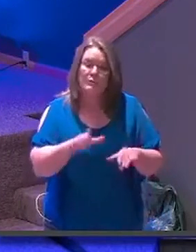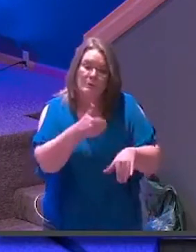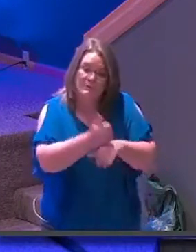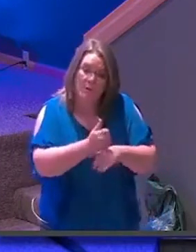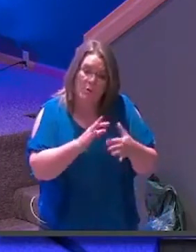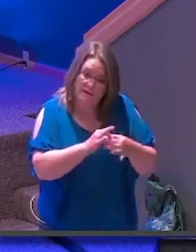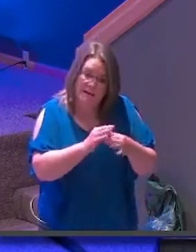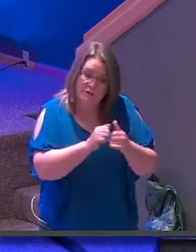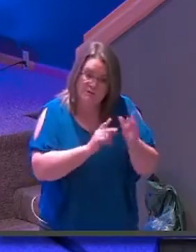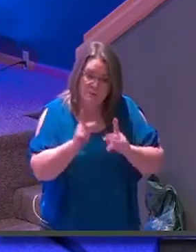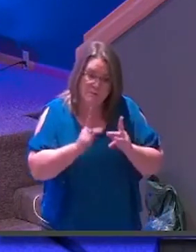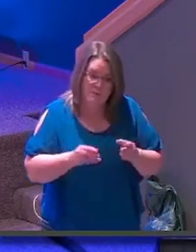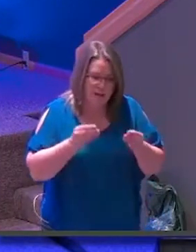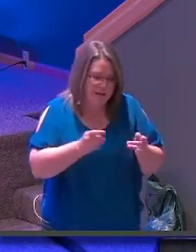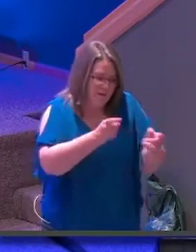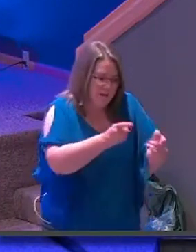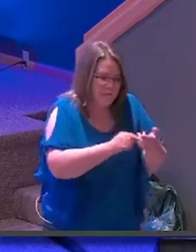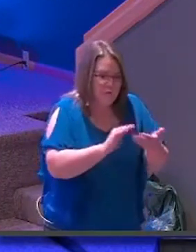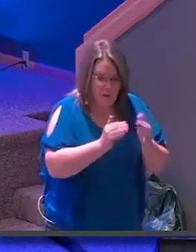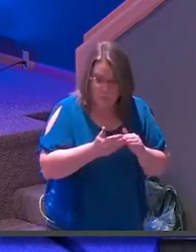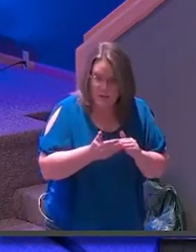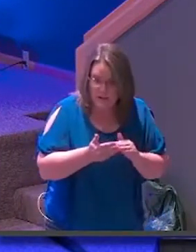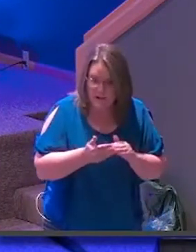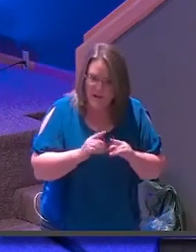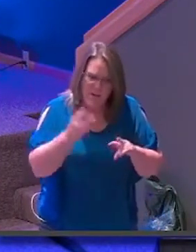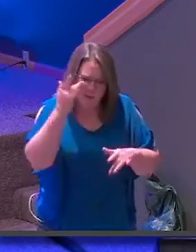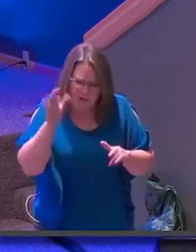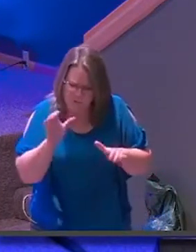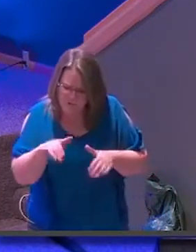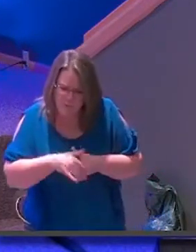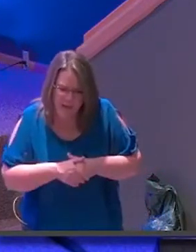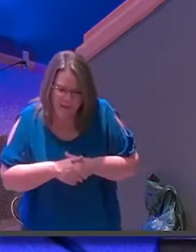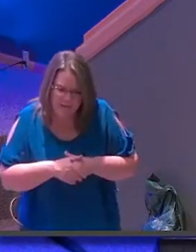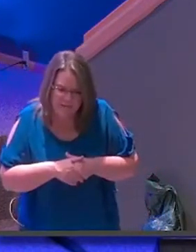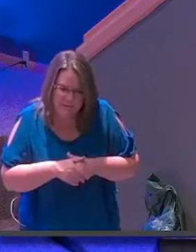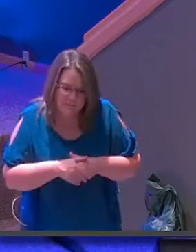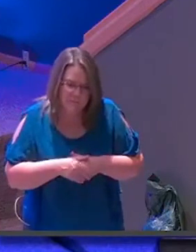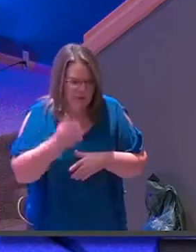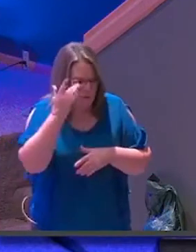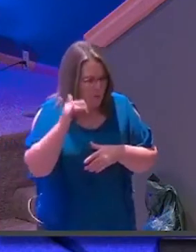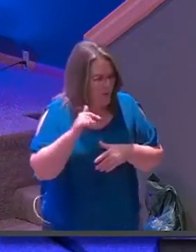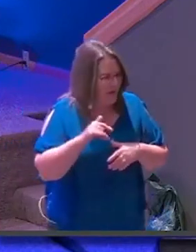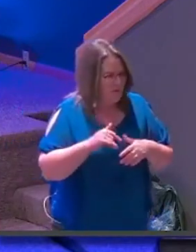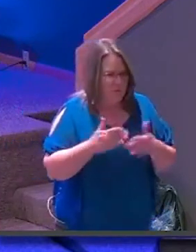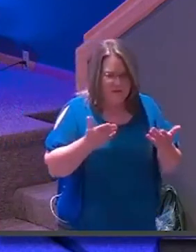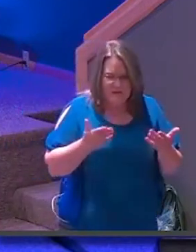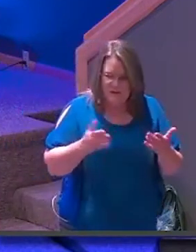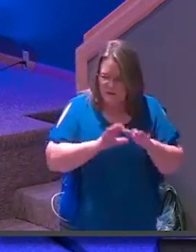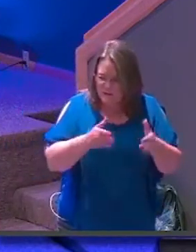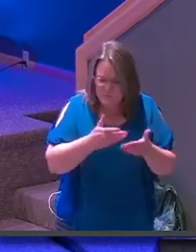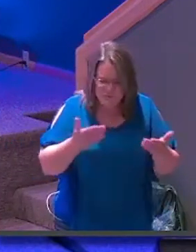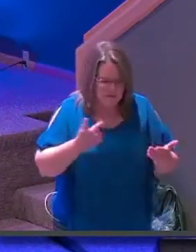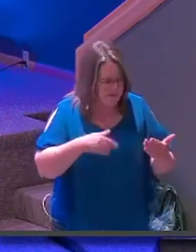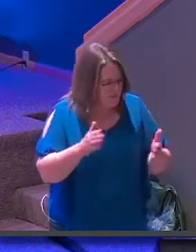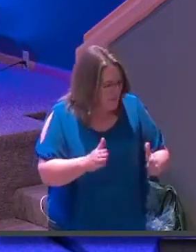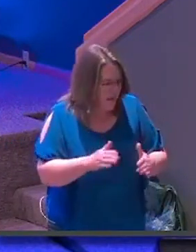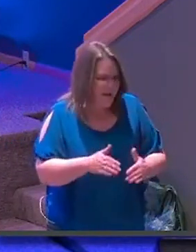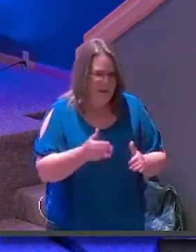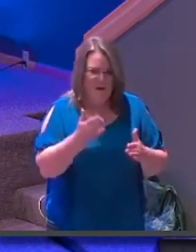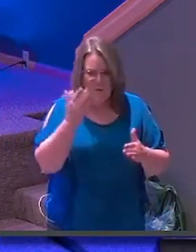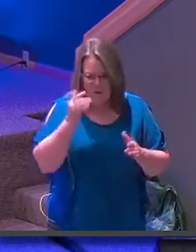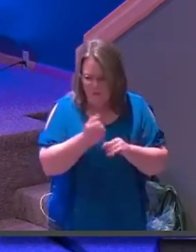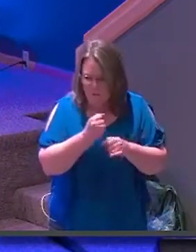give a gift to our community. But why do we do that? Why do we shape things the way that we do? Why do we make this a place where people